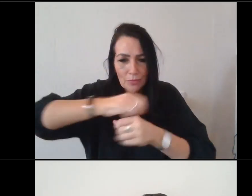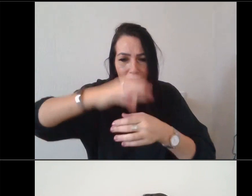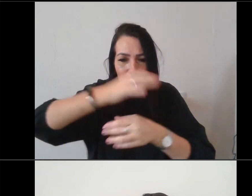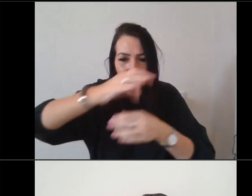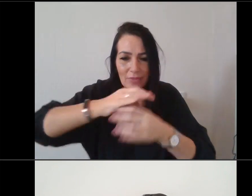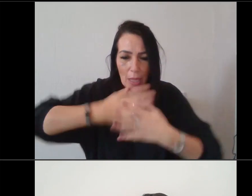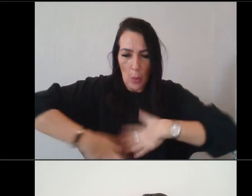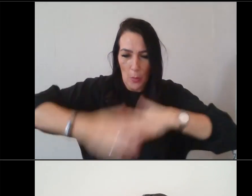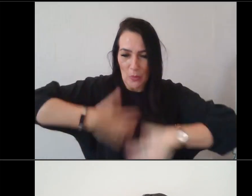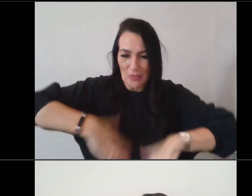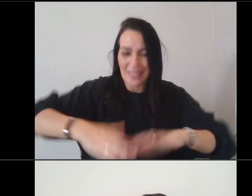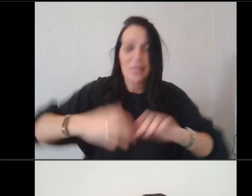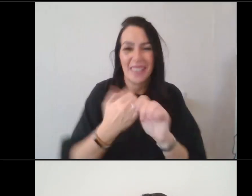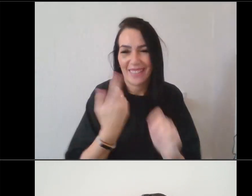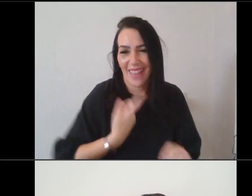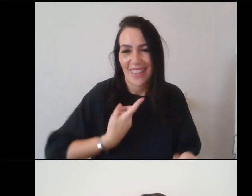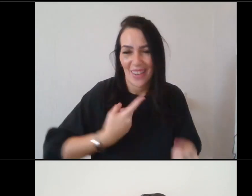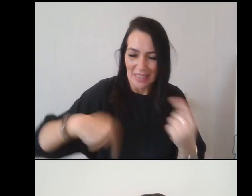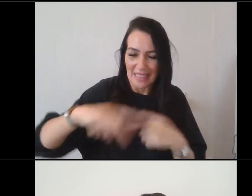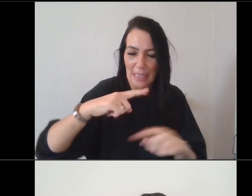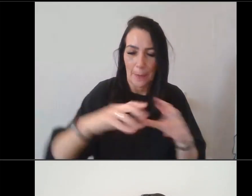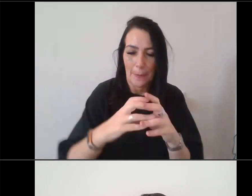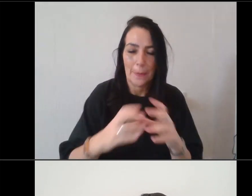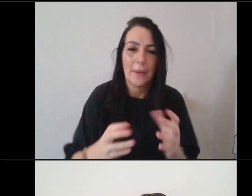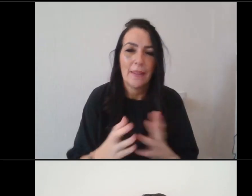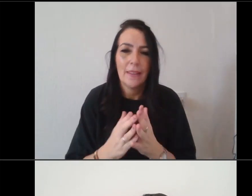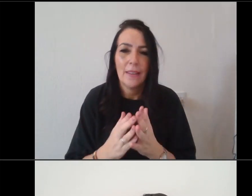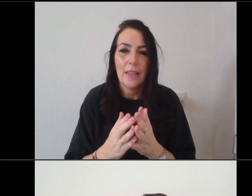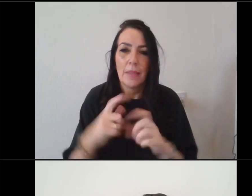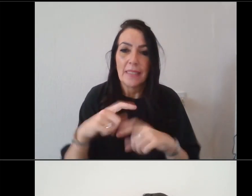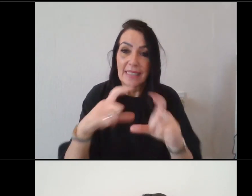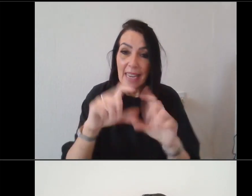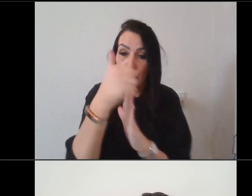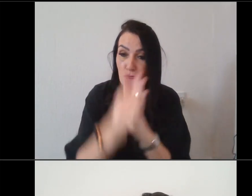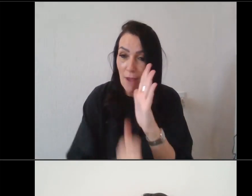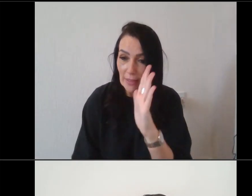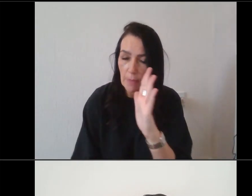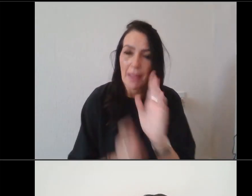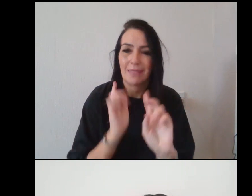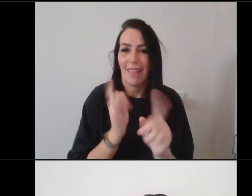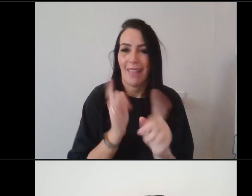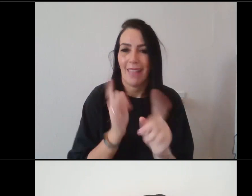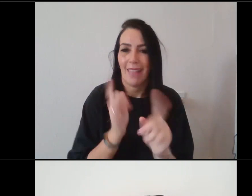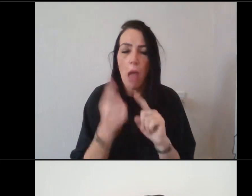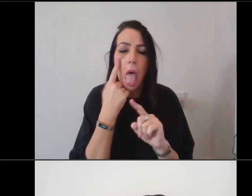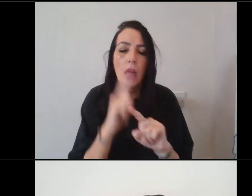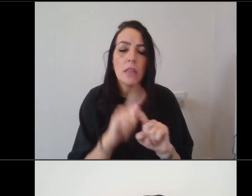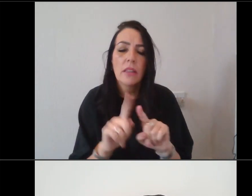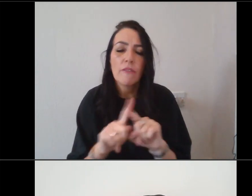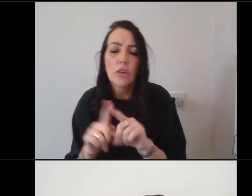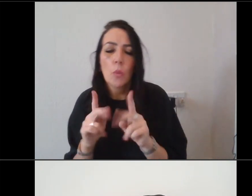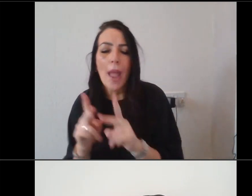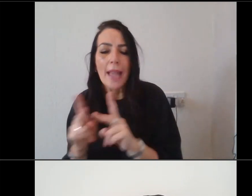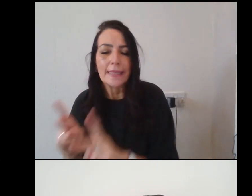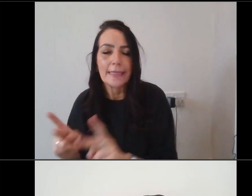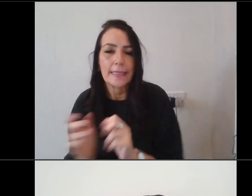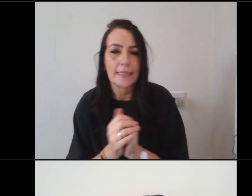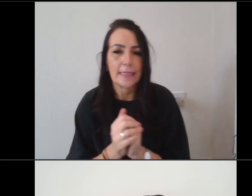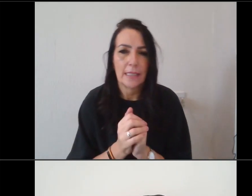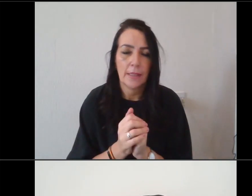like that ourselves. Sharing sustainable recipes, all that kind of stuff. Just trying different things. I think Laura mentioned